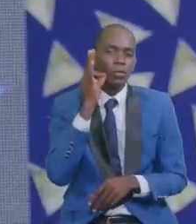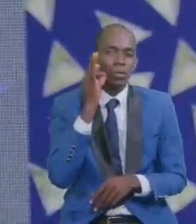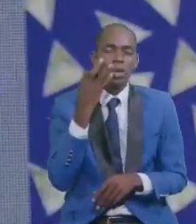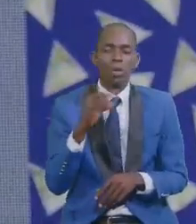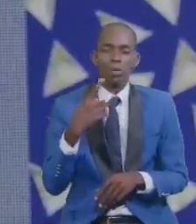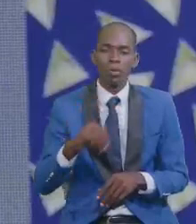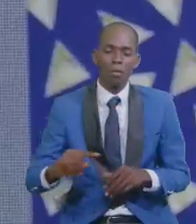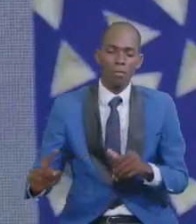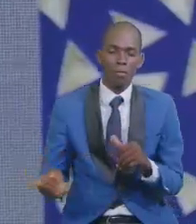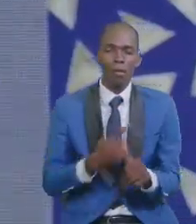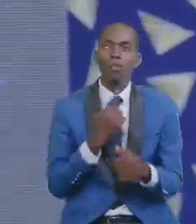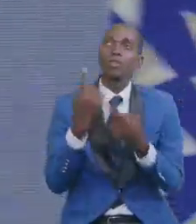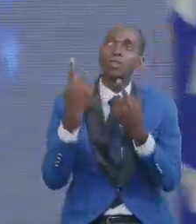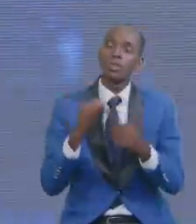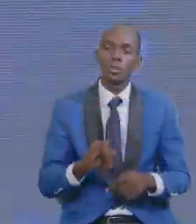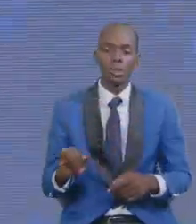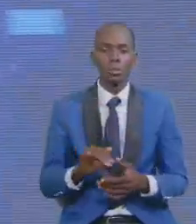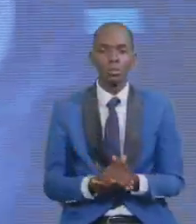coming.